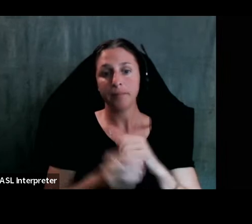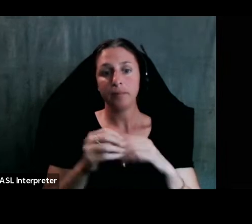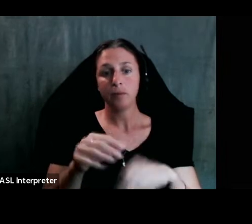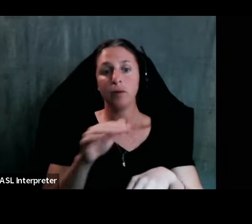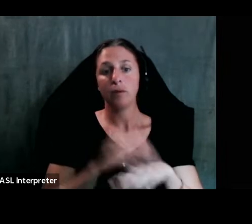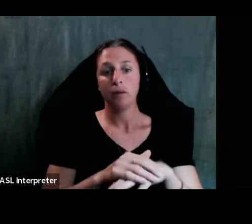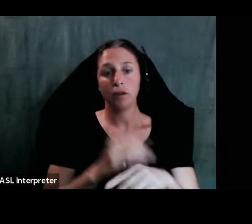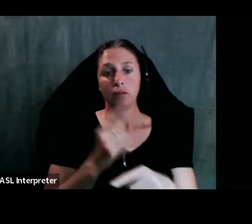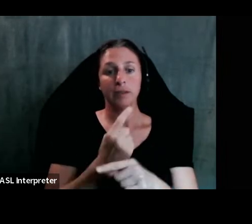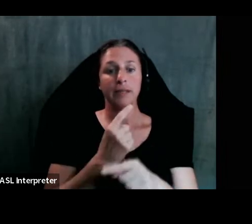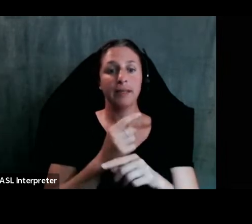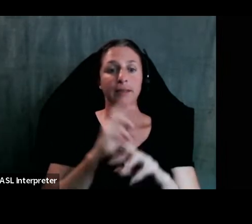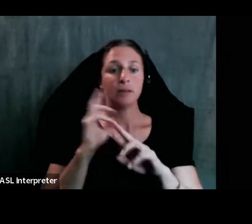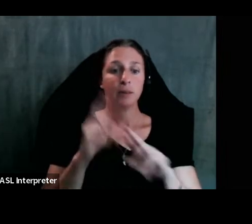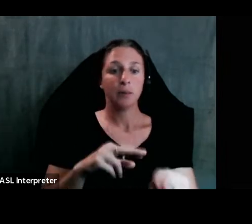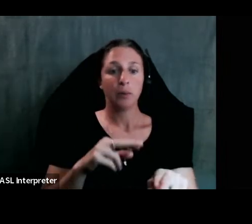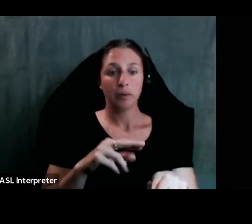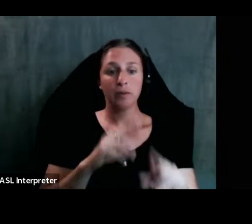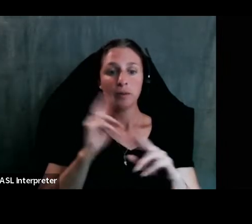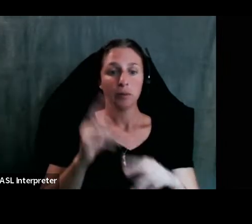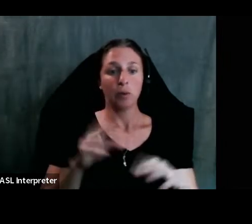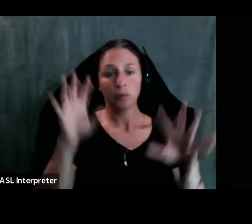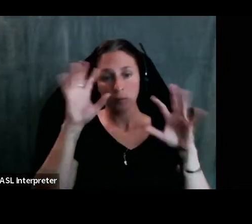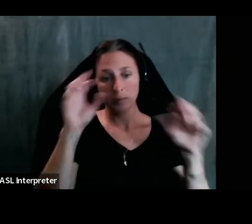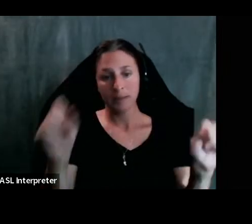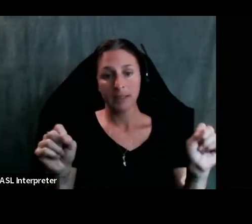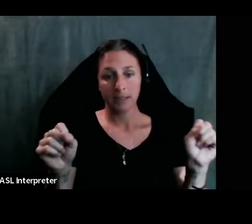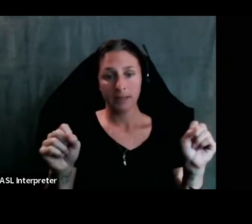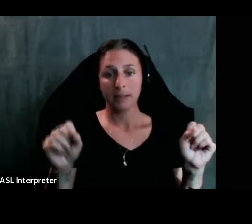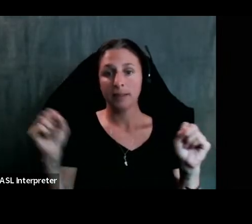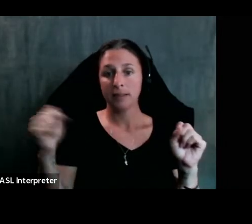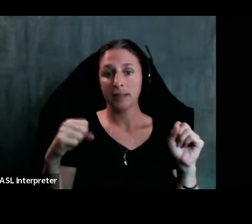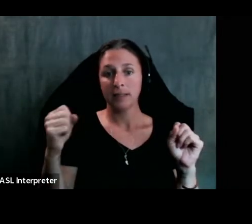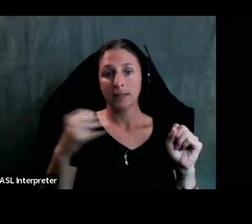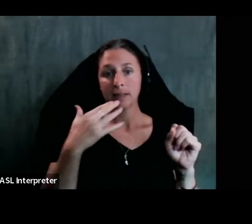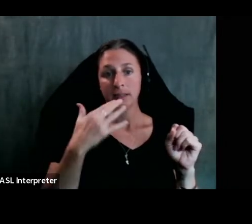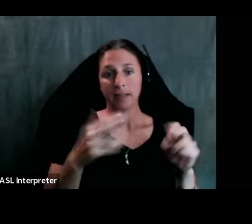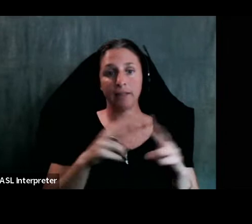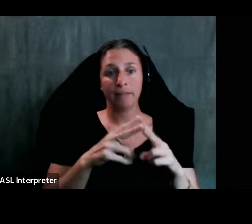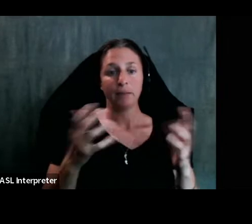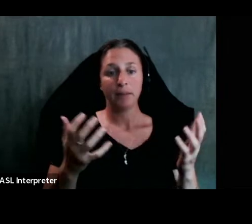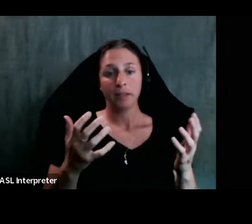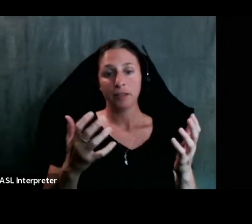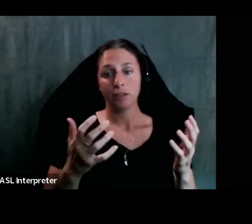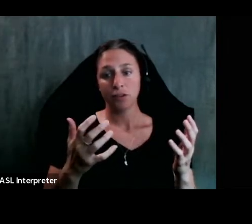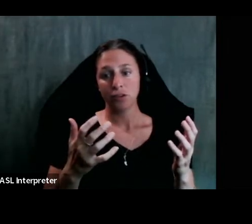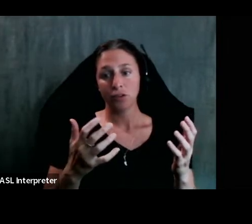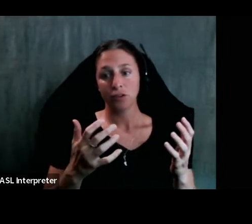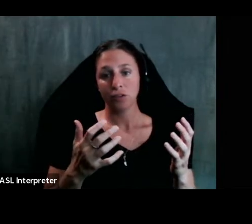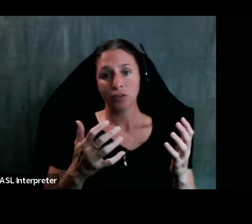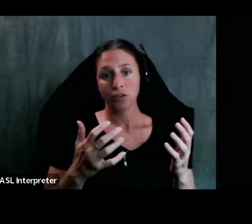regular reports. Report of the superintendent. Yes, thank you very much.